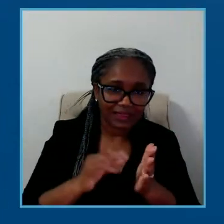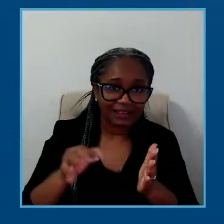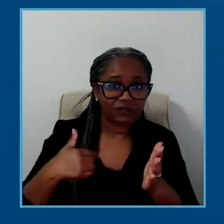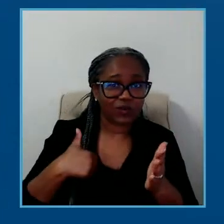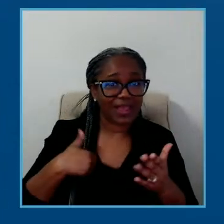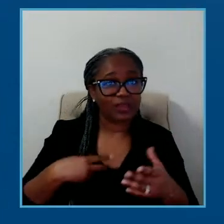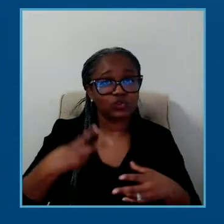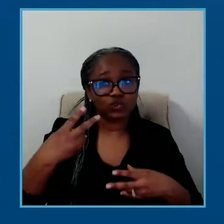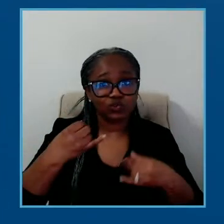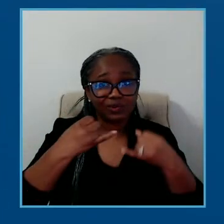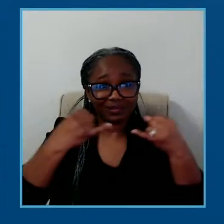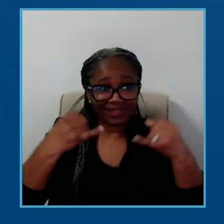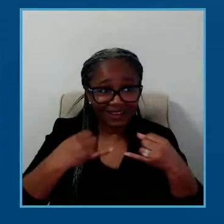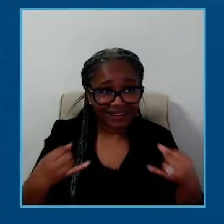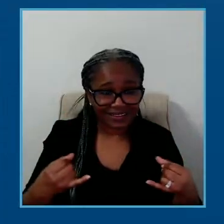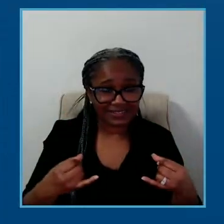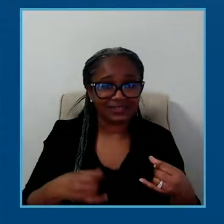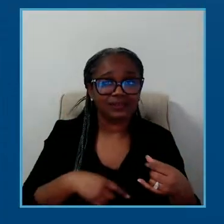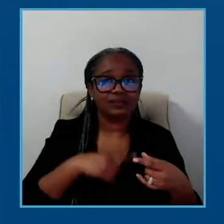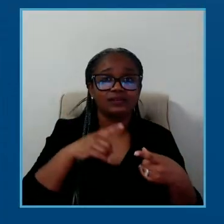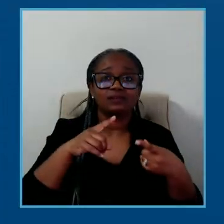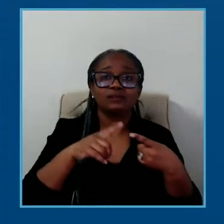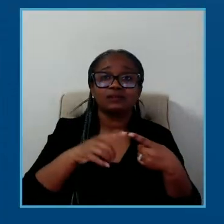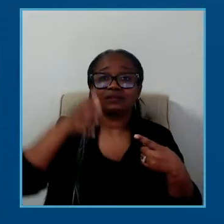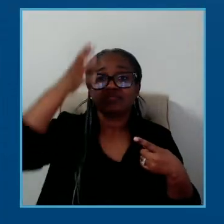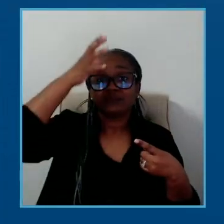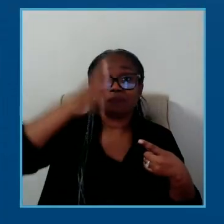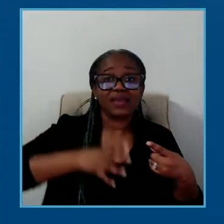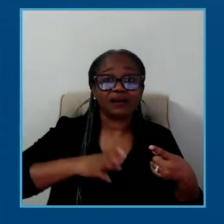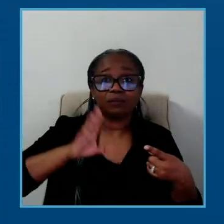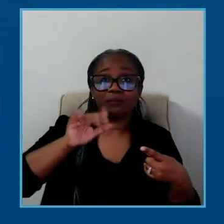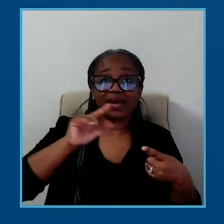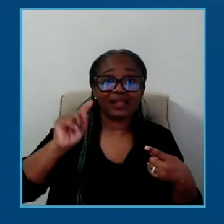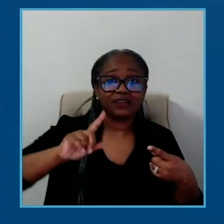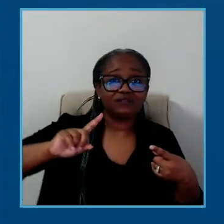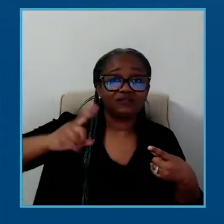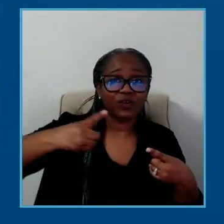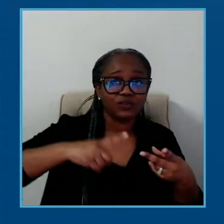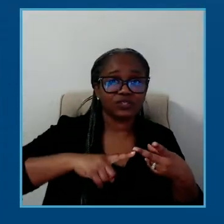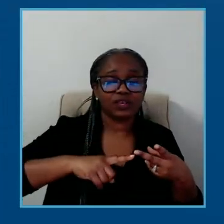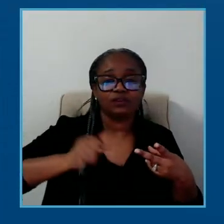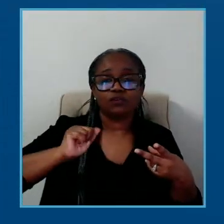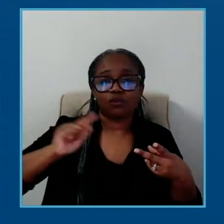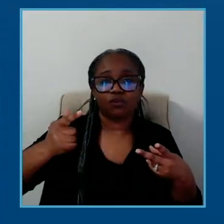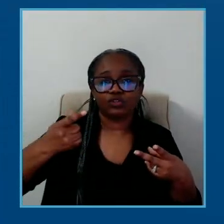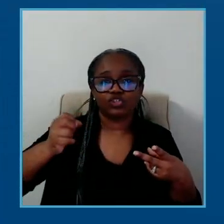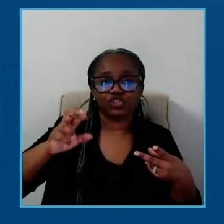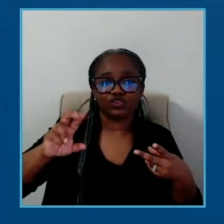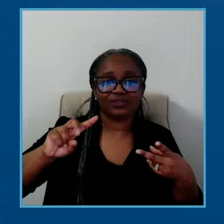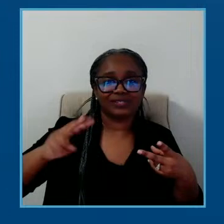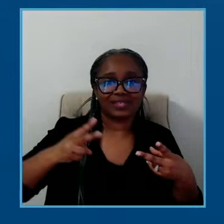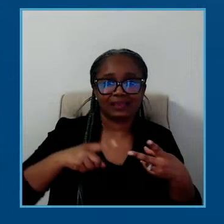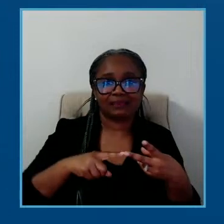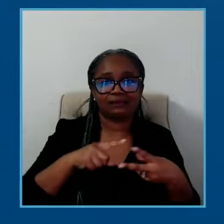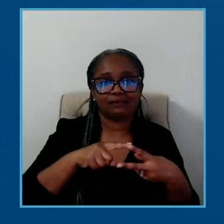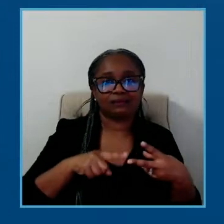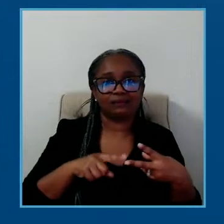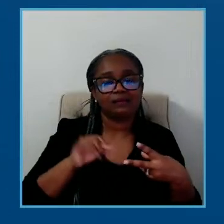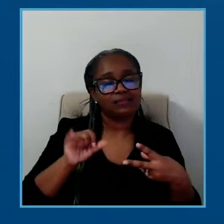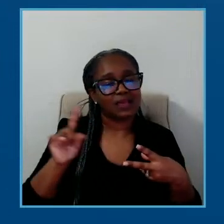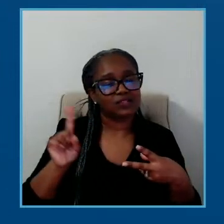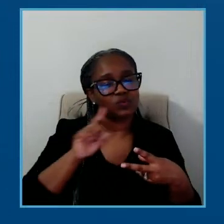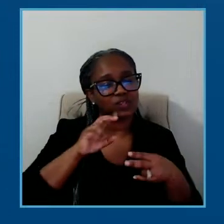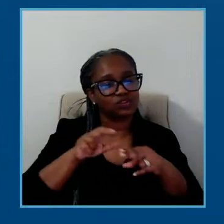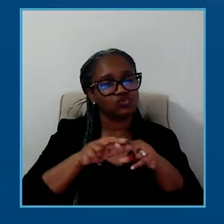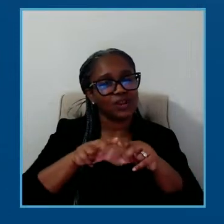the mail ballot and the male vote first and the all gender vote second. And that's where the train came off the tracks. And David Hogg